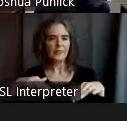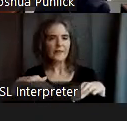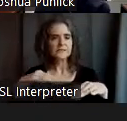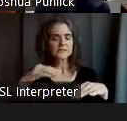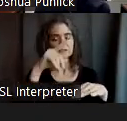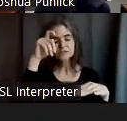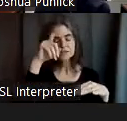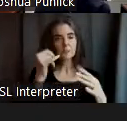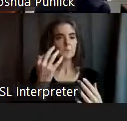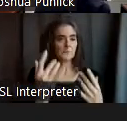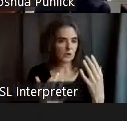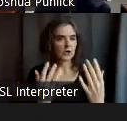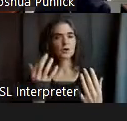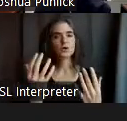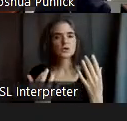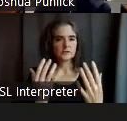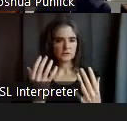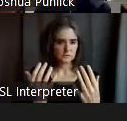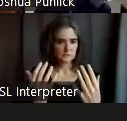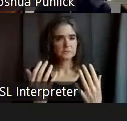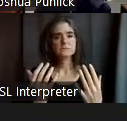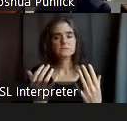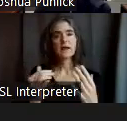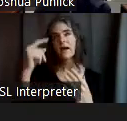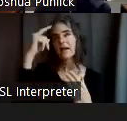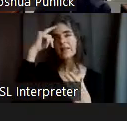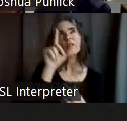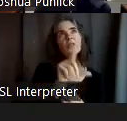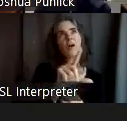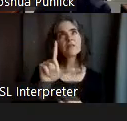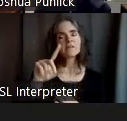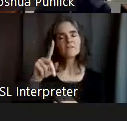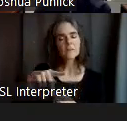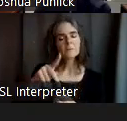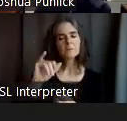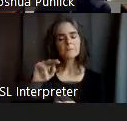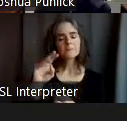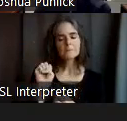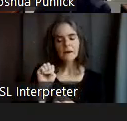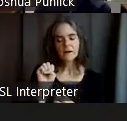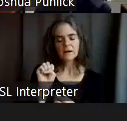as well. I think longleaf pine is